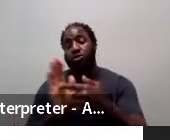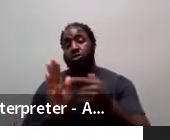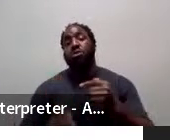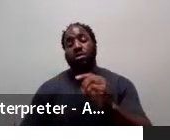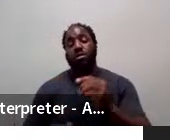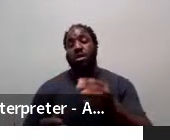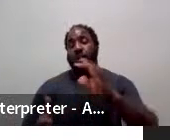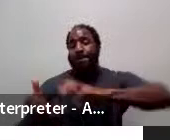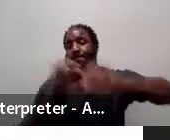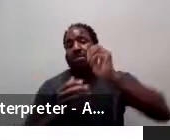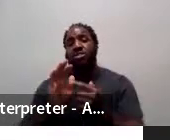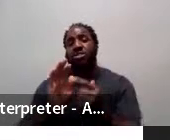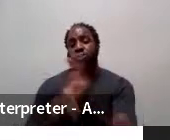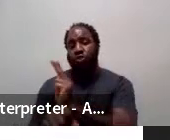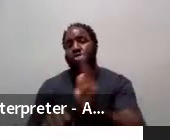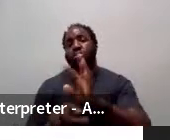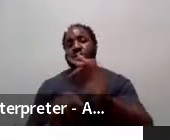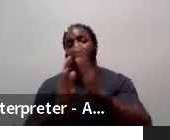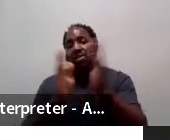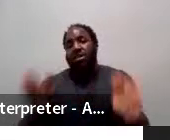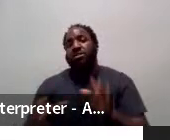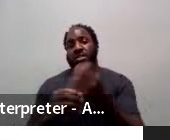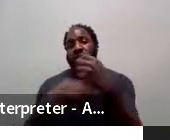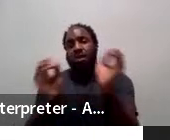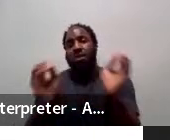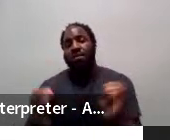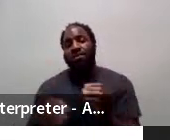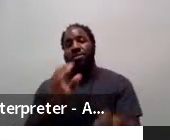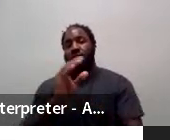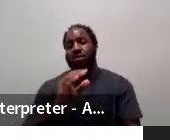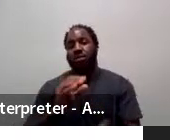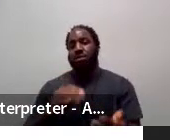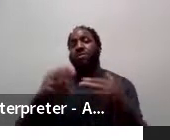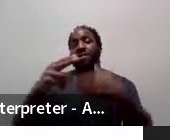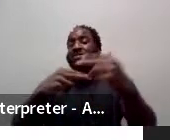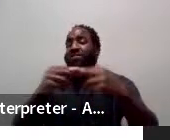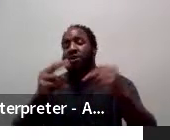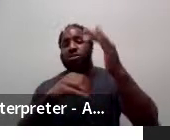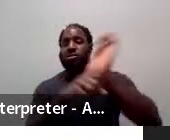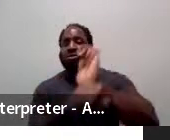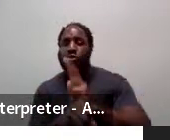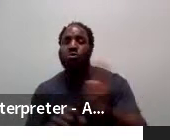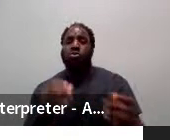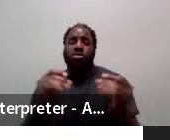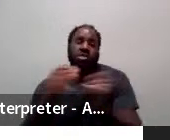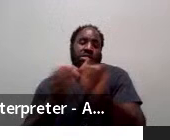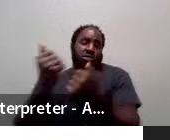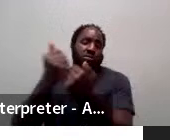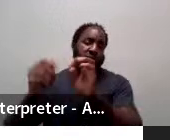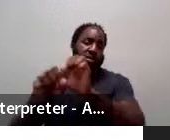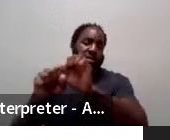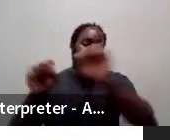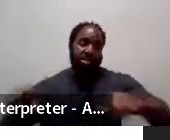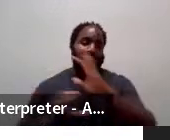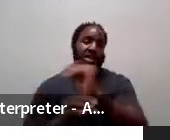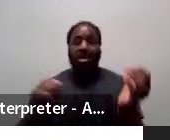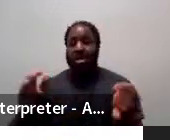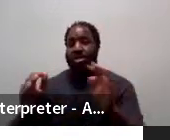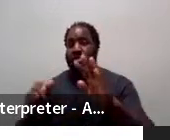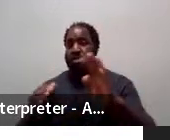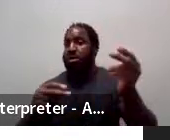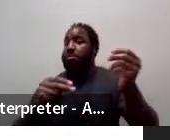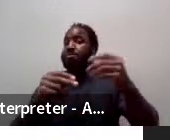of uses with housing and office and community facility uses, both to support the station, but also to support the institutions in the